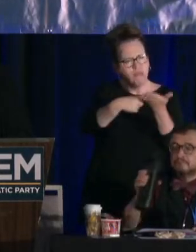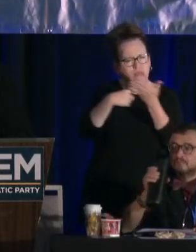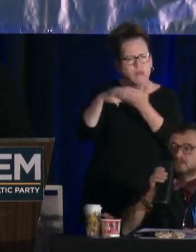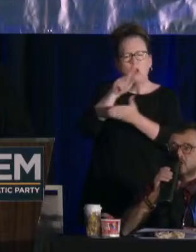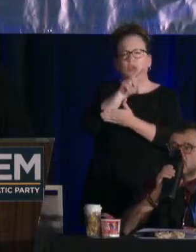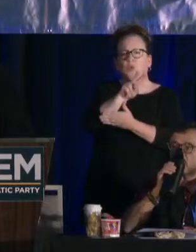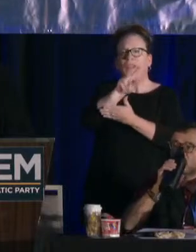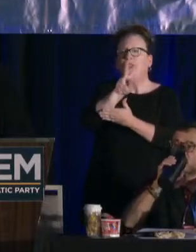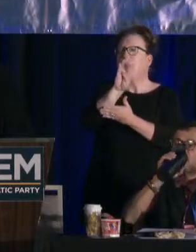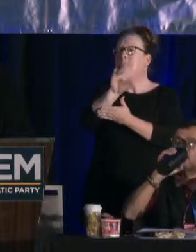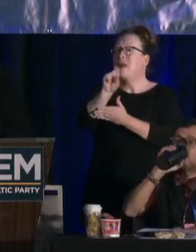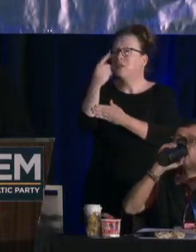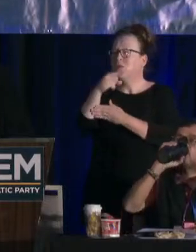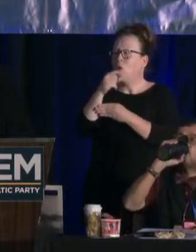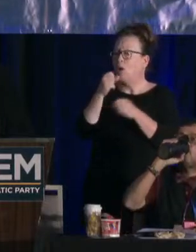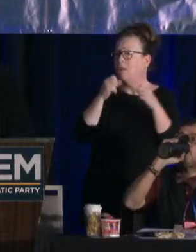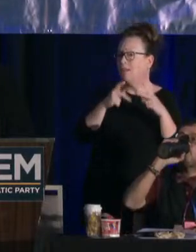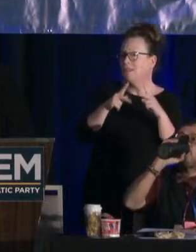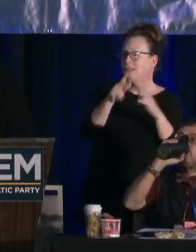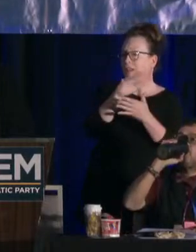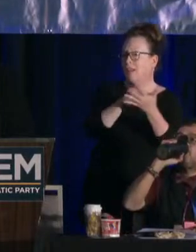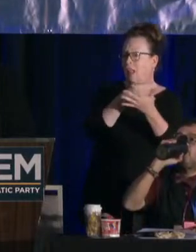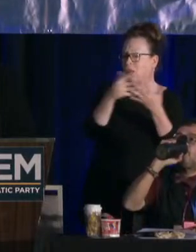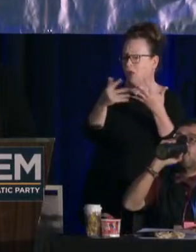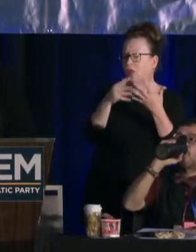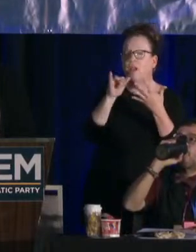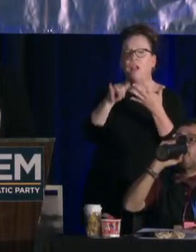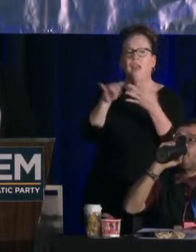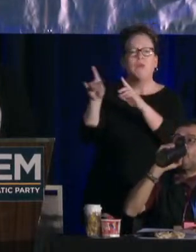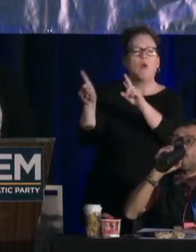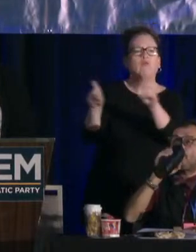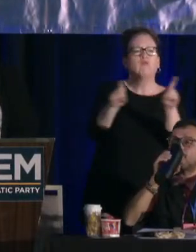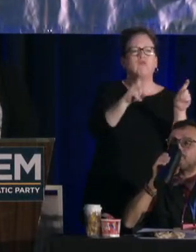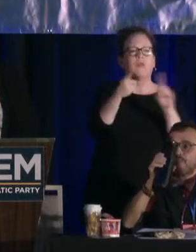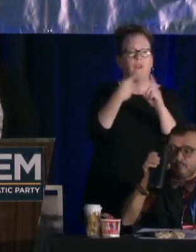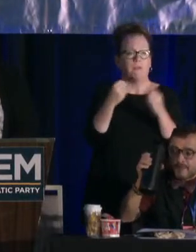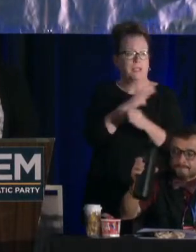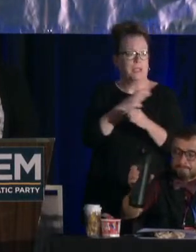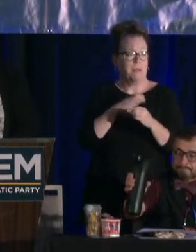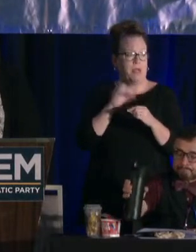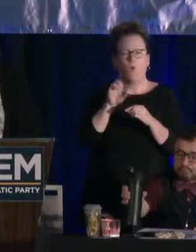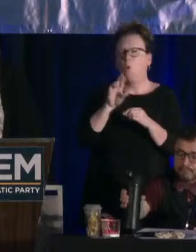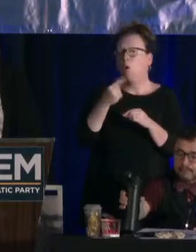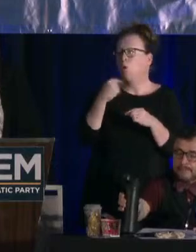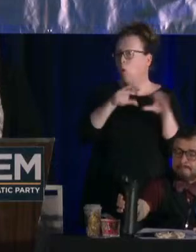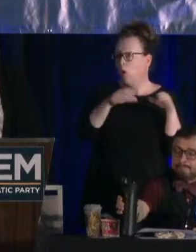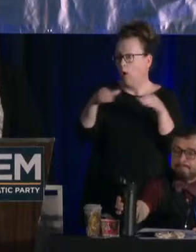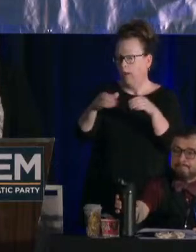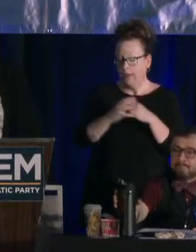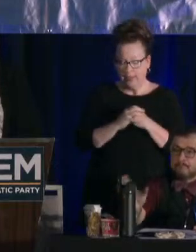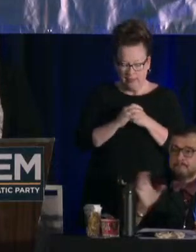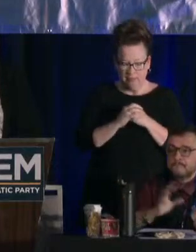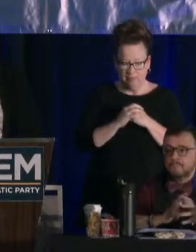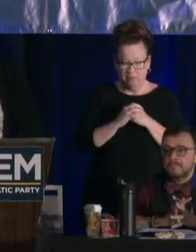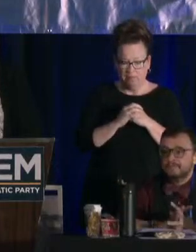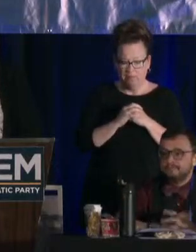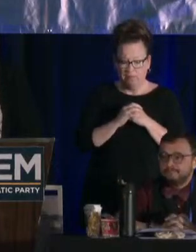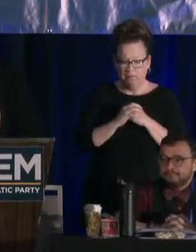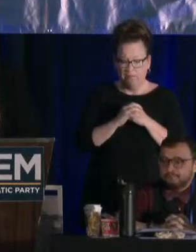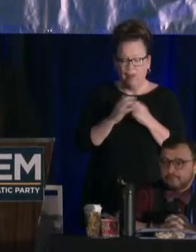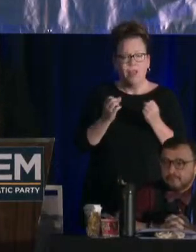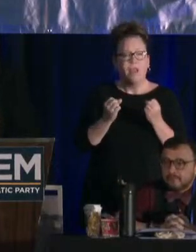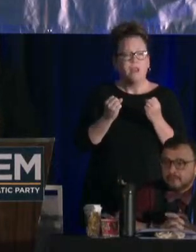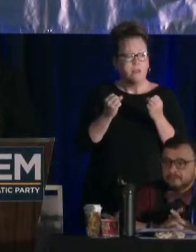calendar that had been placed in suspense or pulled by the submitting organization or caucus. The committee held